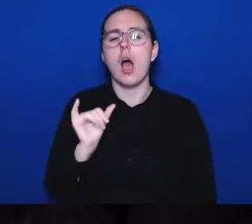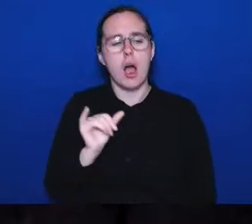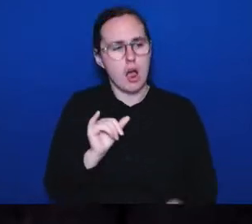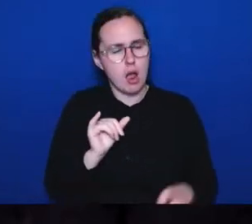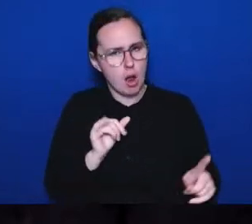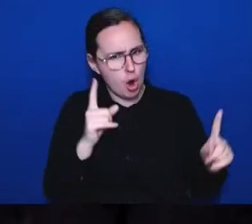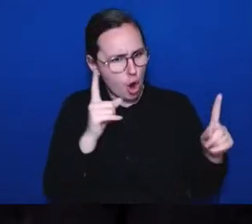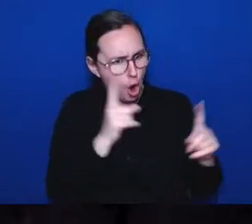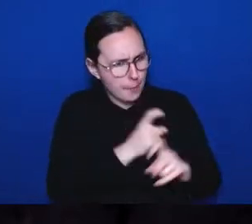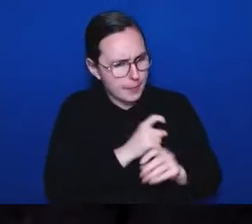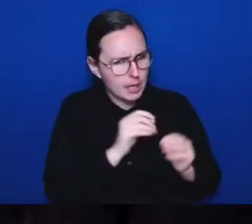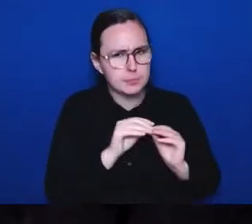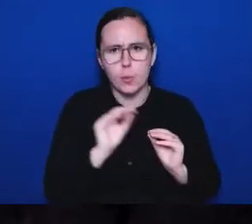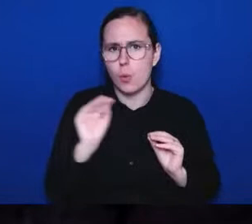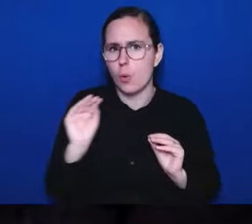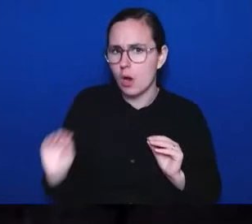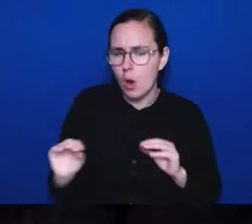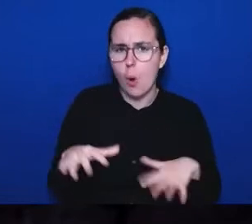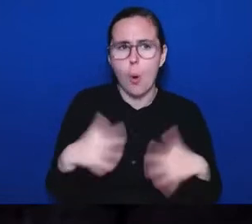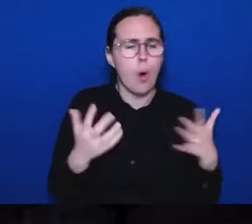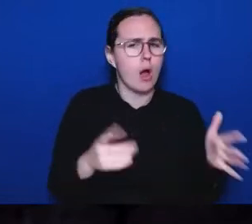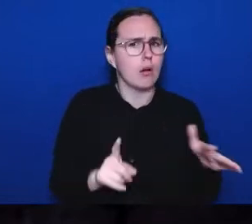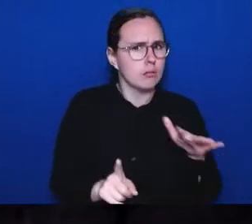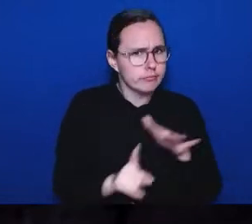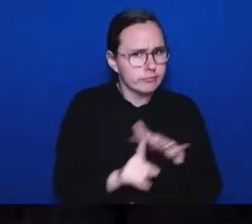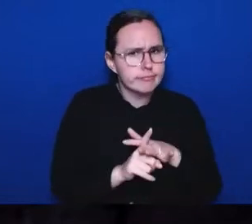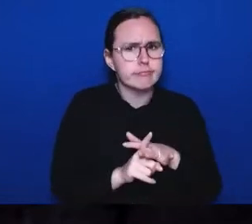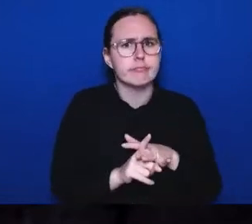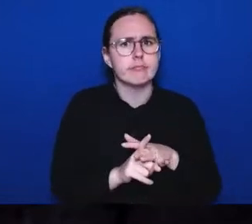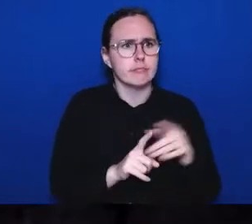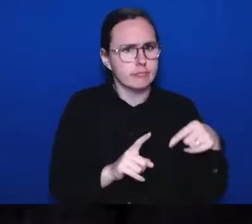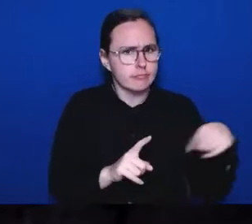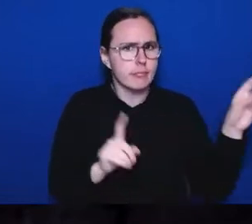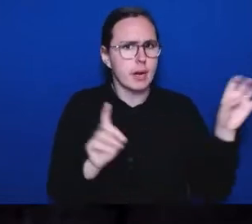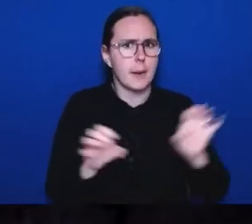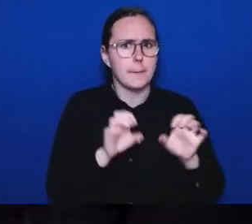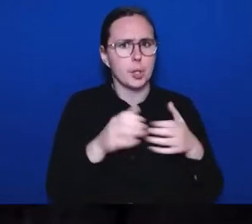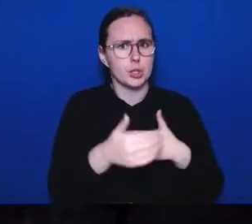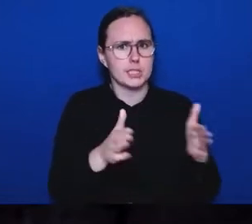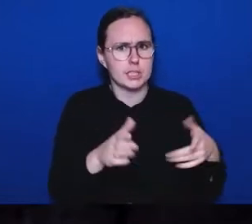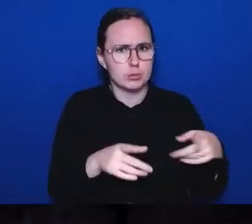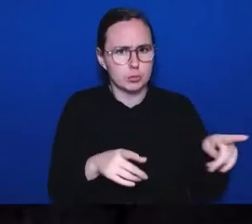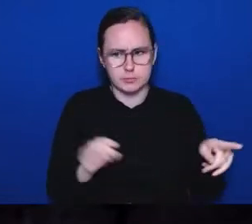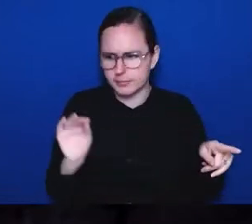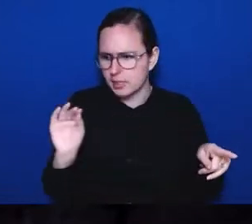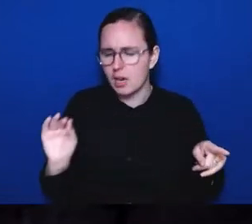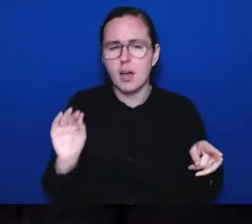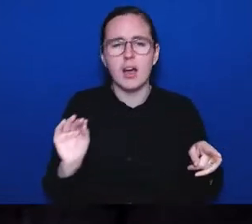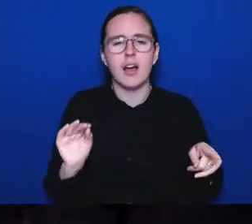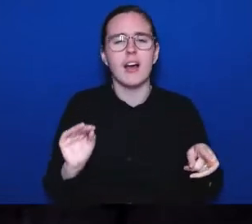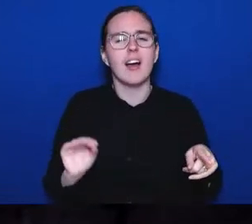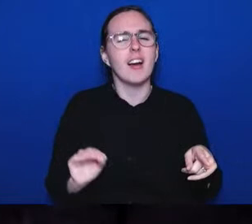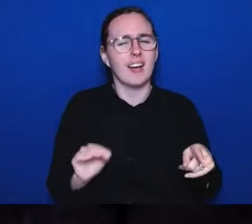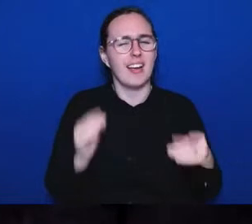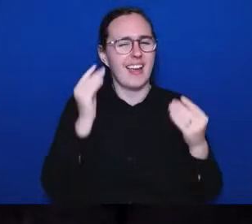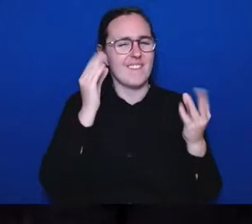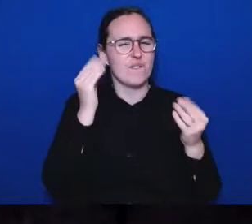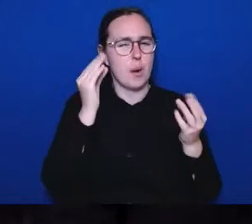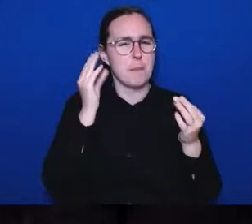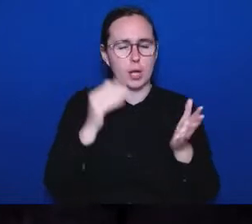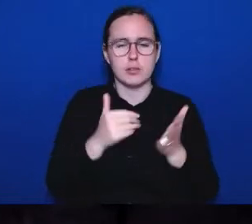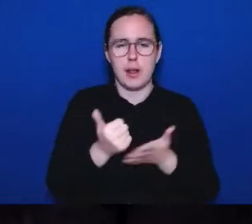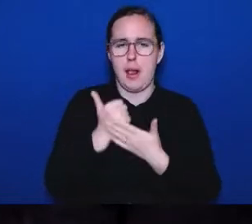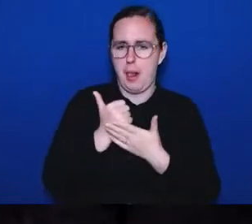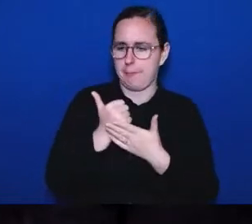that patient may have accessed the emergency room or the primary care setting or require diagnostics or